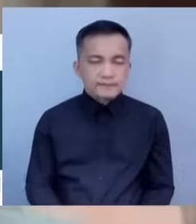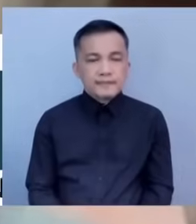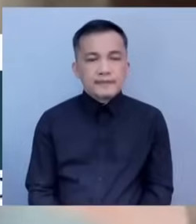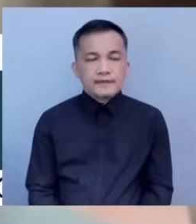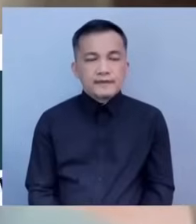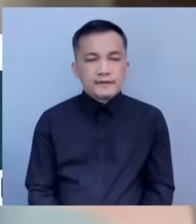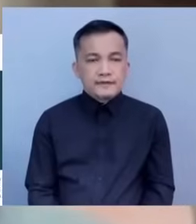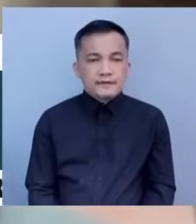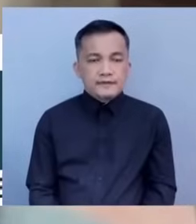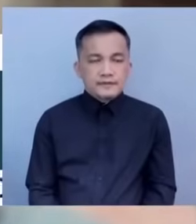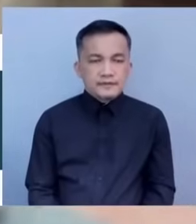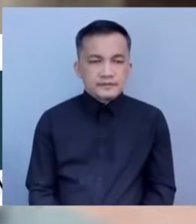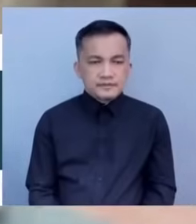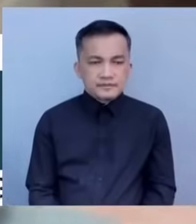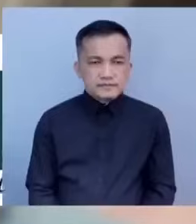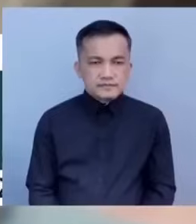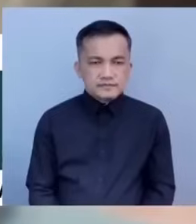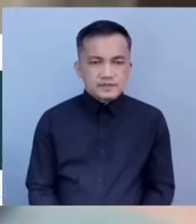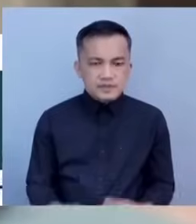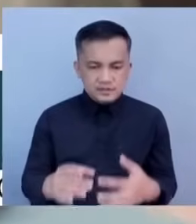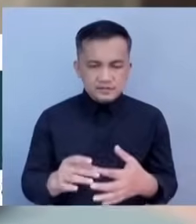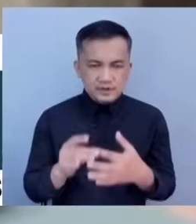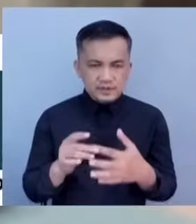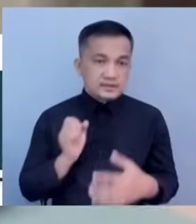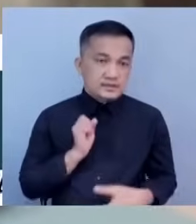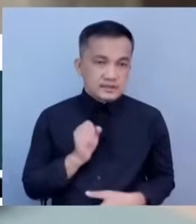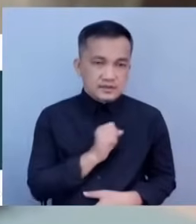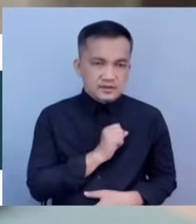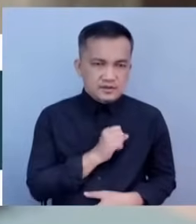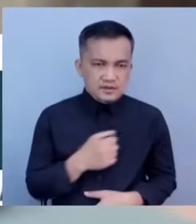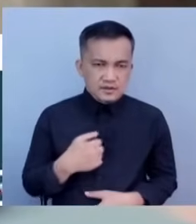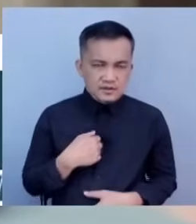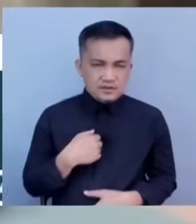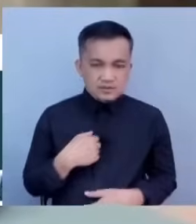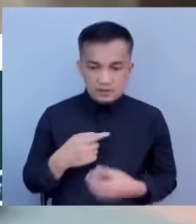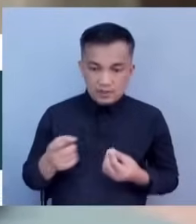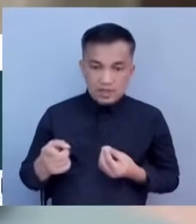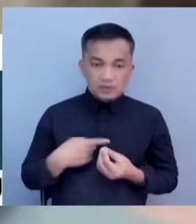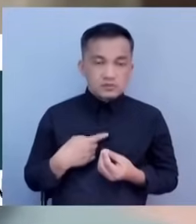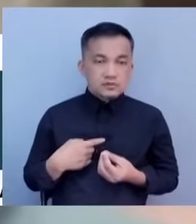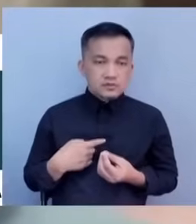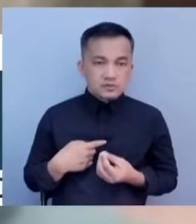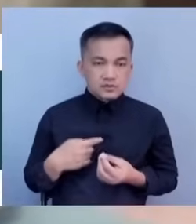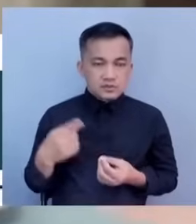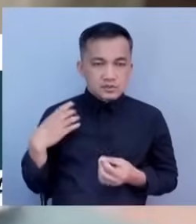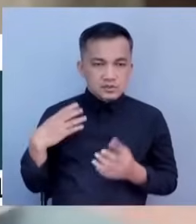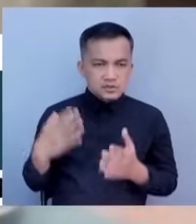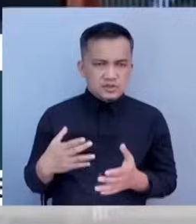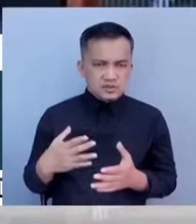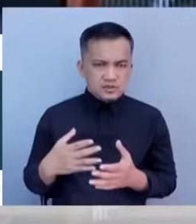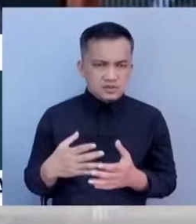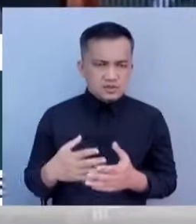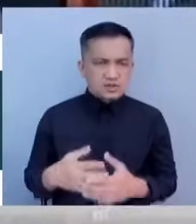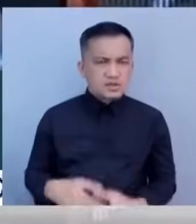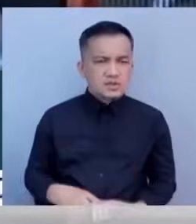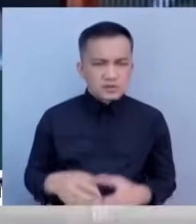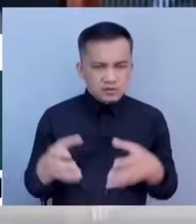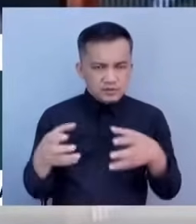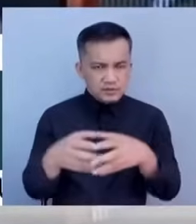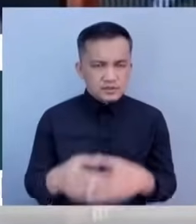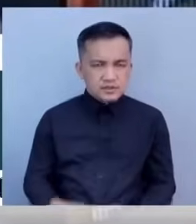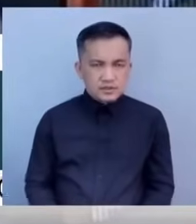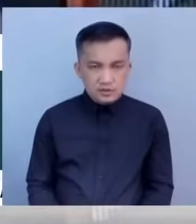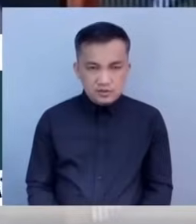mga natapos, especially sa Senate, since I was ousted as a chair of the committee. Ako magharap